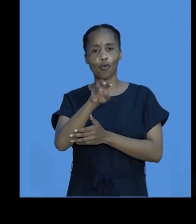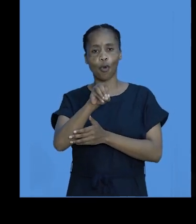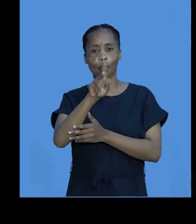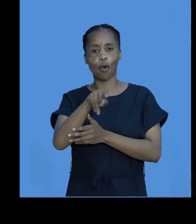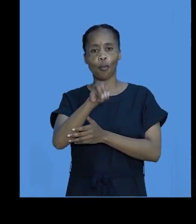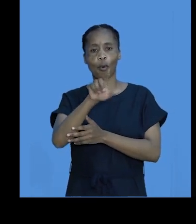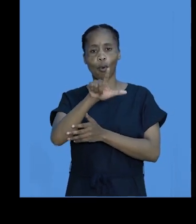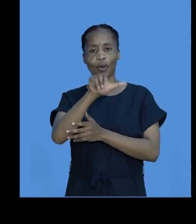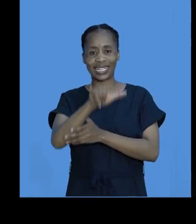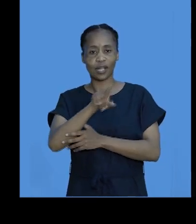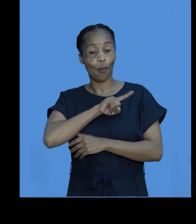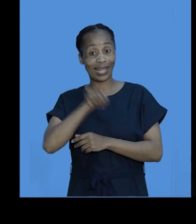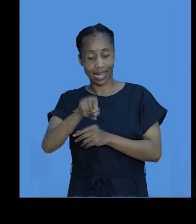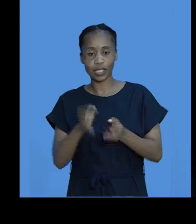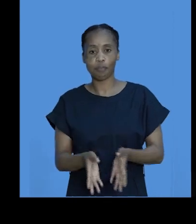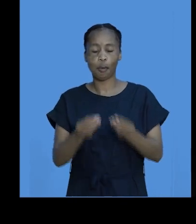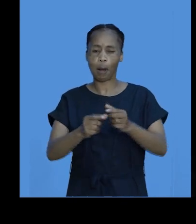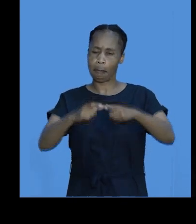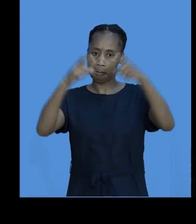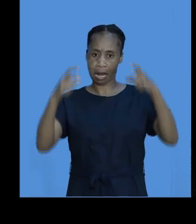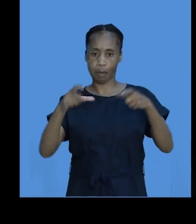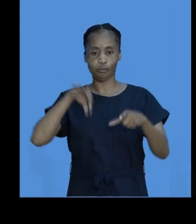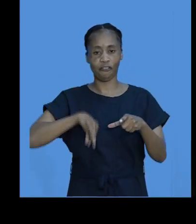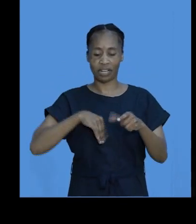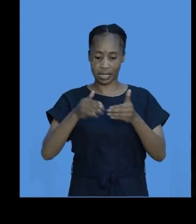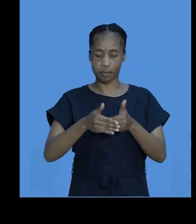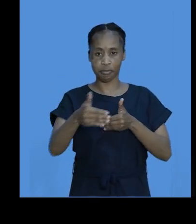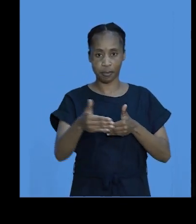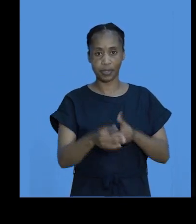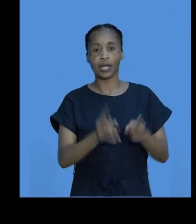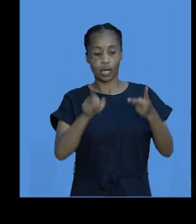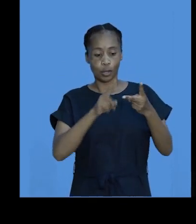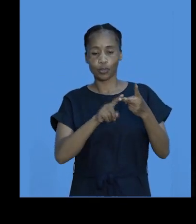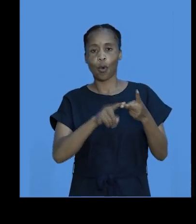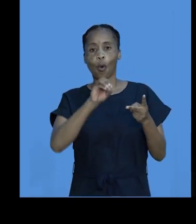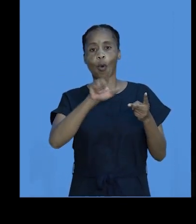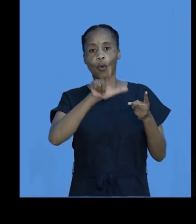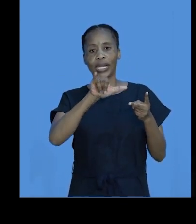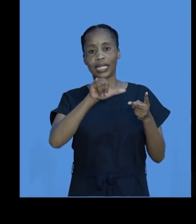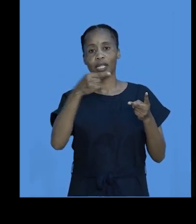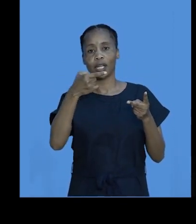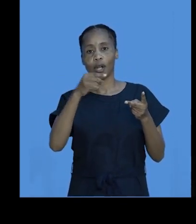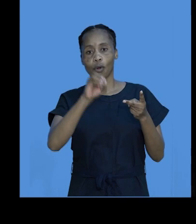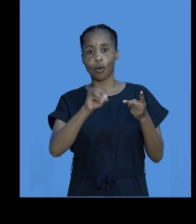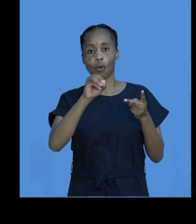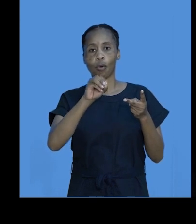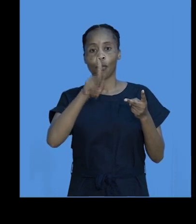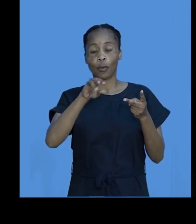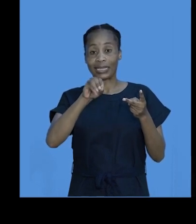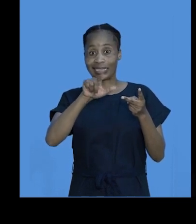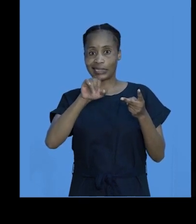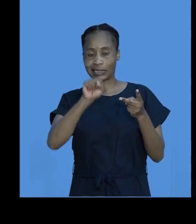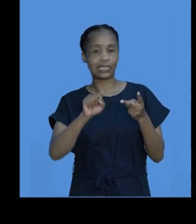because that one experiences supernormal profit in the long run. The same goes for our oligopolies as well. They